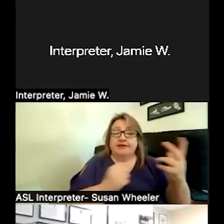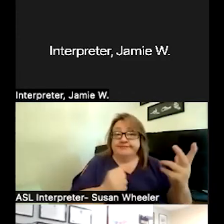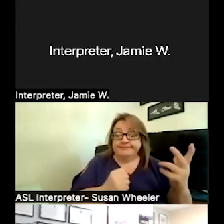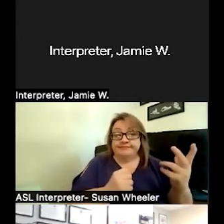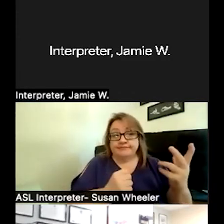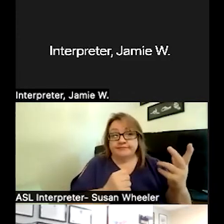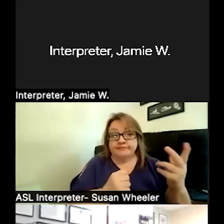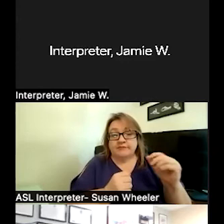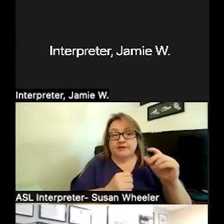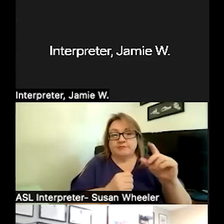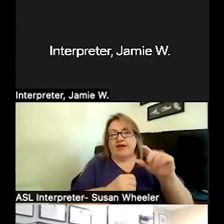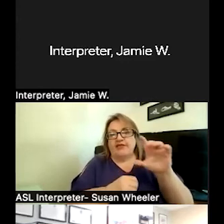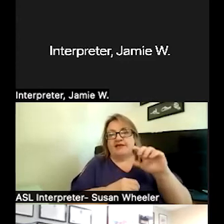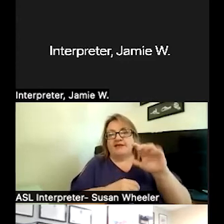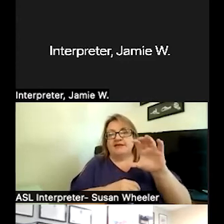Census Bureau.